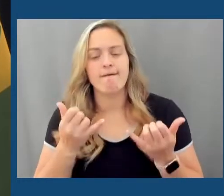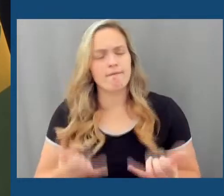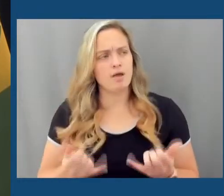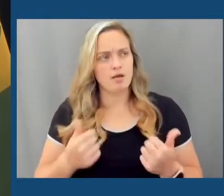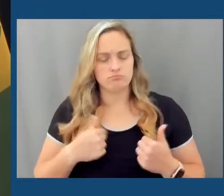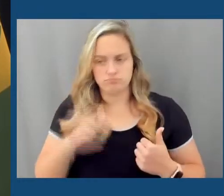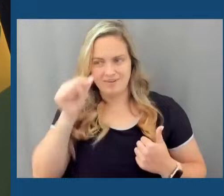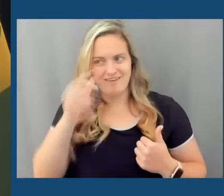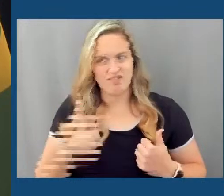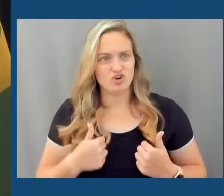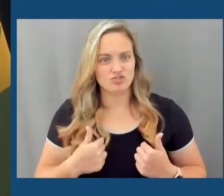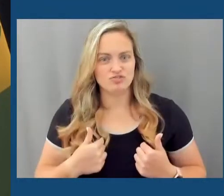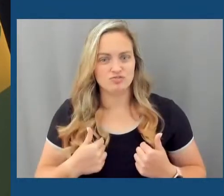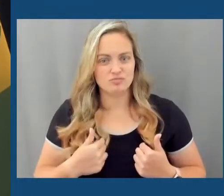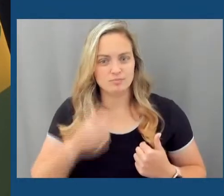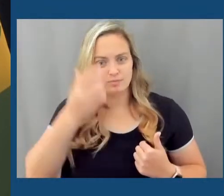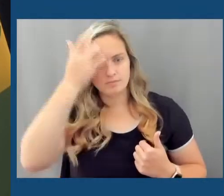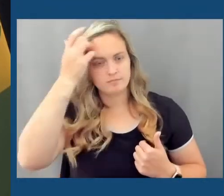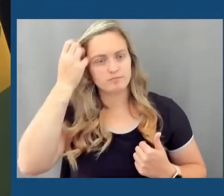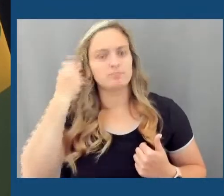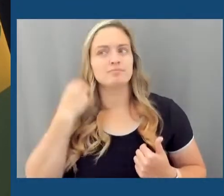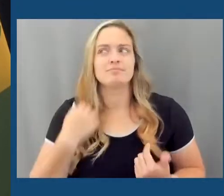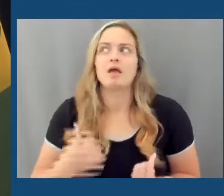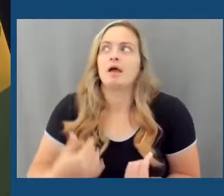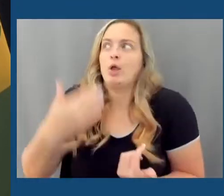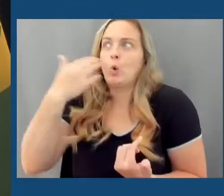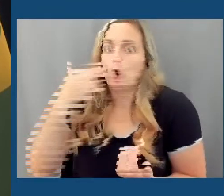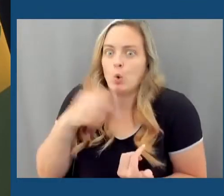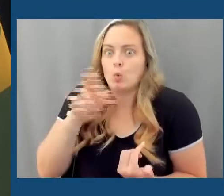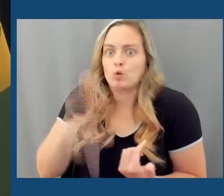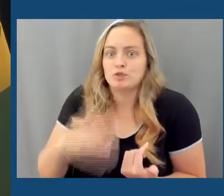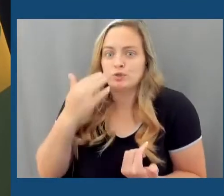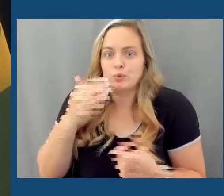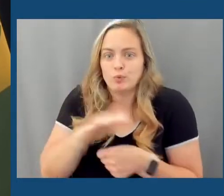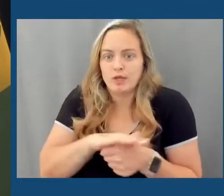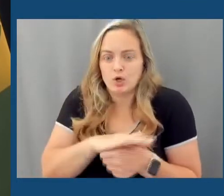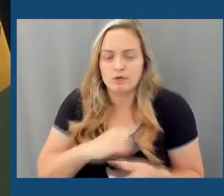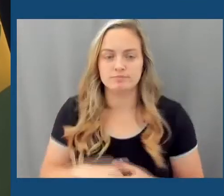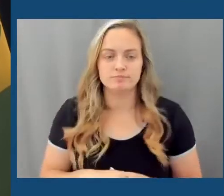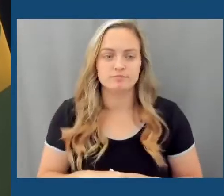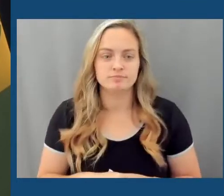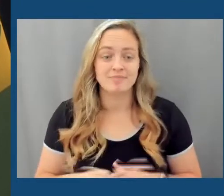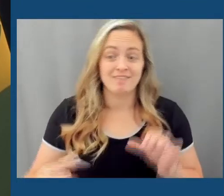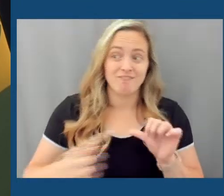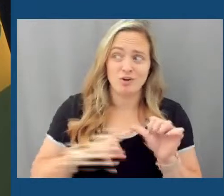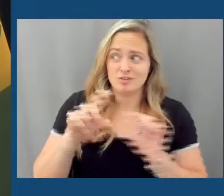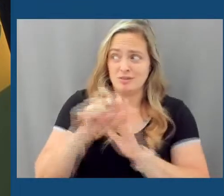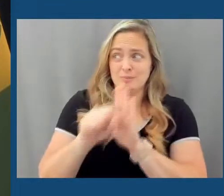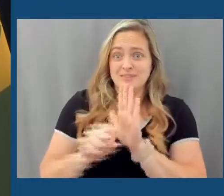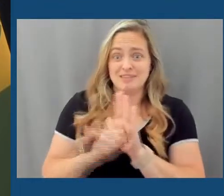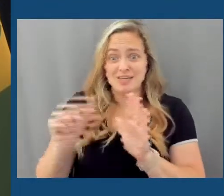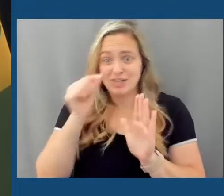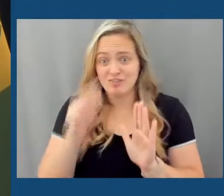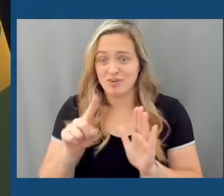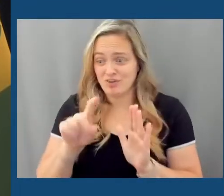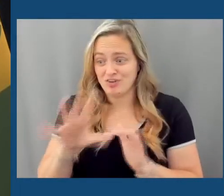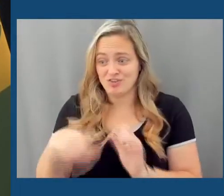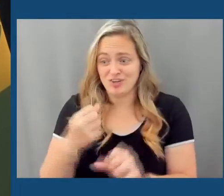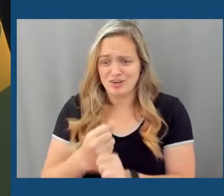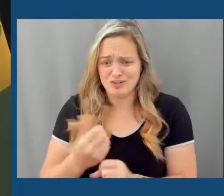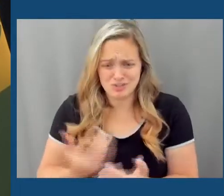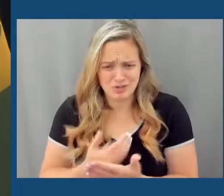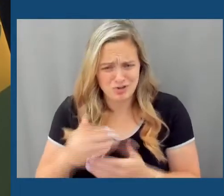who actually knows Rochester. First upstate governor in 100 years. This is not new to me. I don't